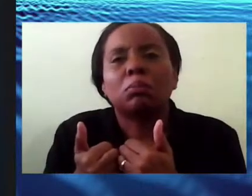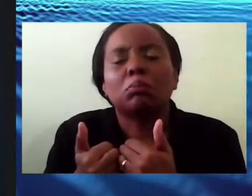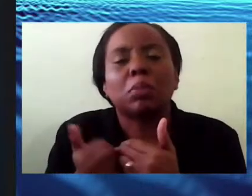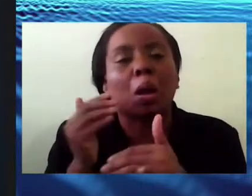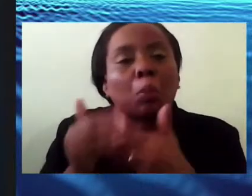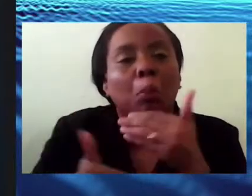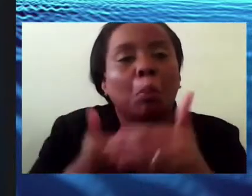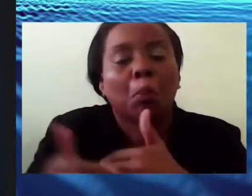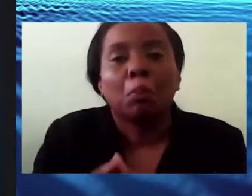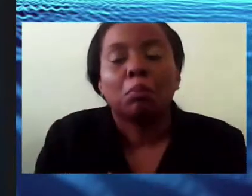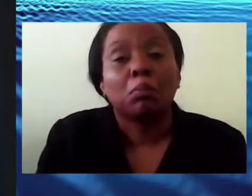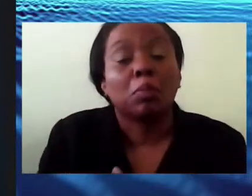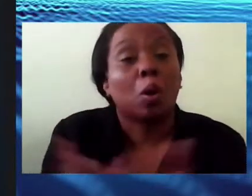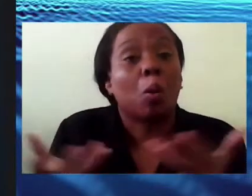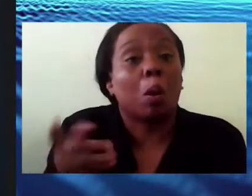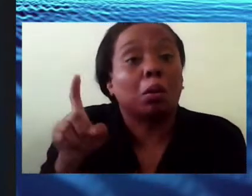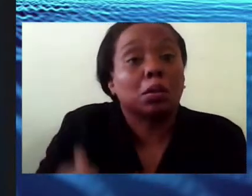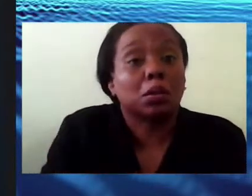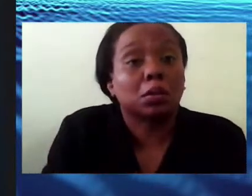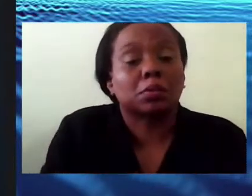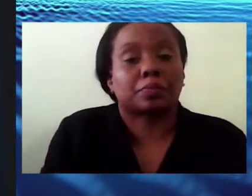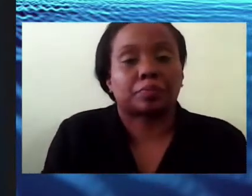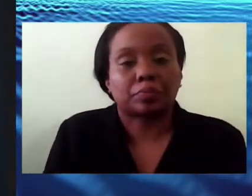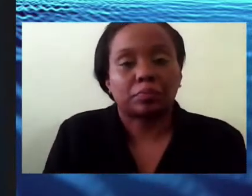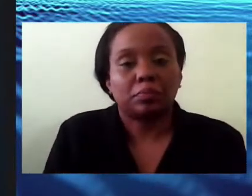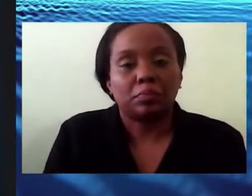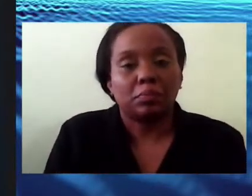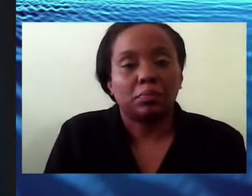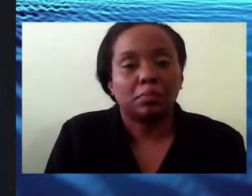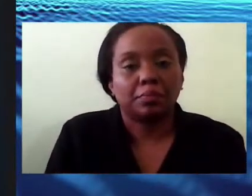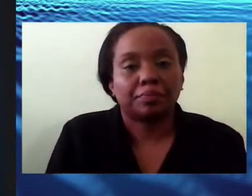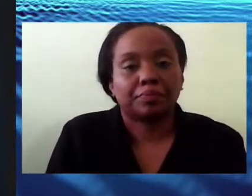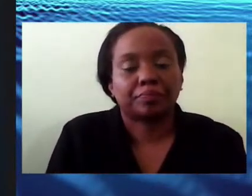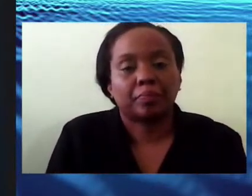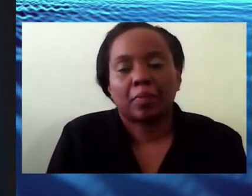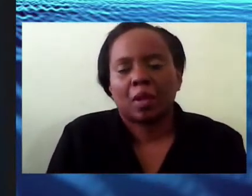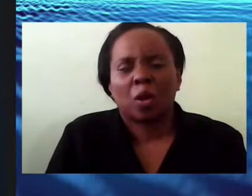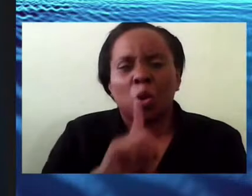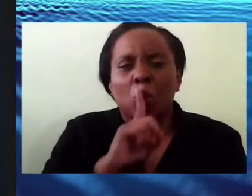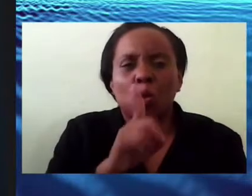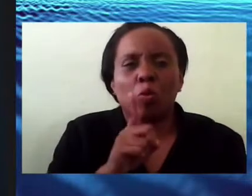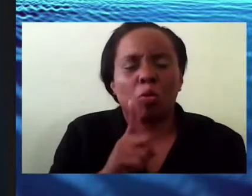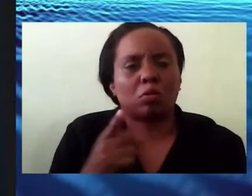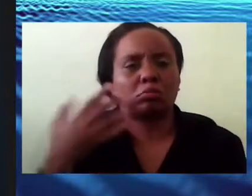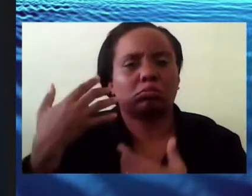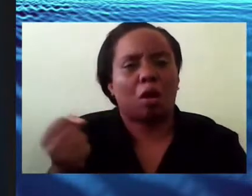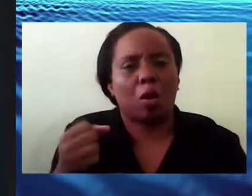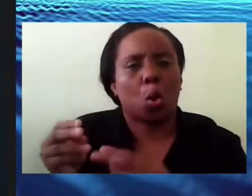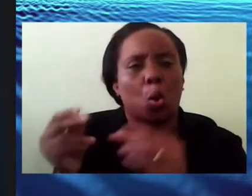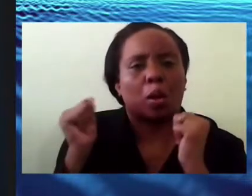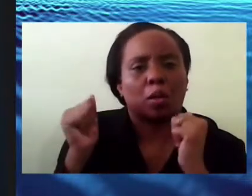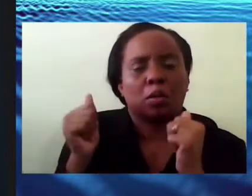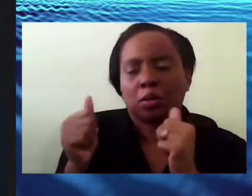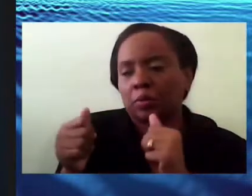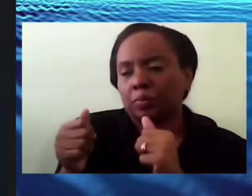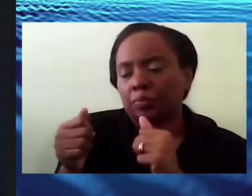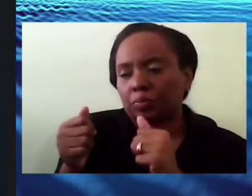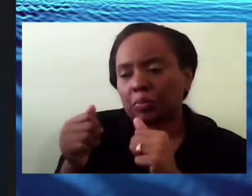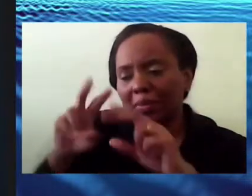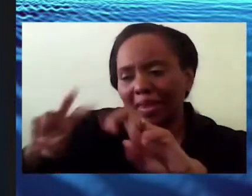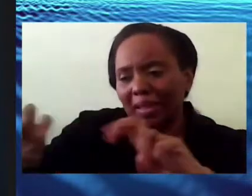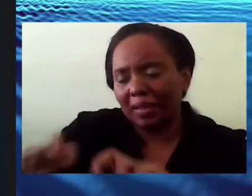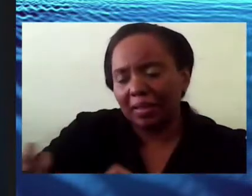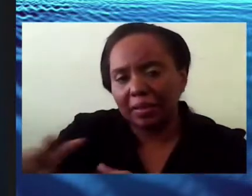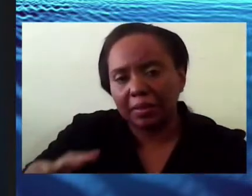recovery. This is an intensive, rapid assessment for which we have already started gathering critical information. It